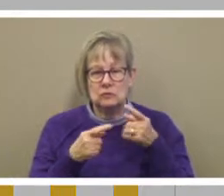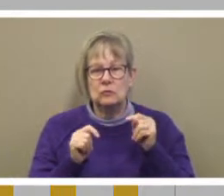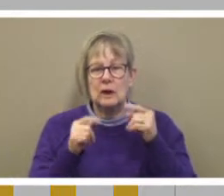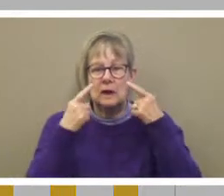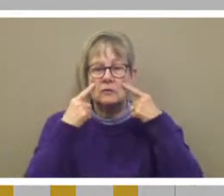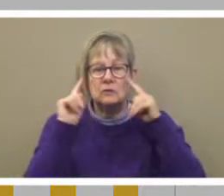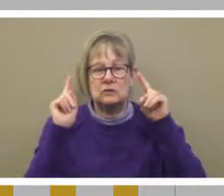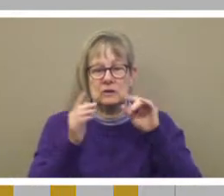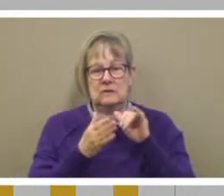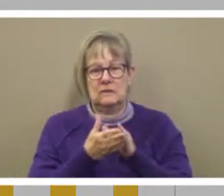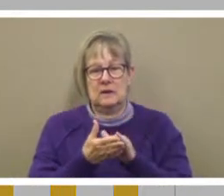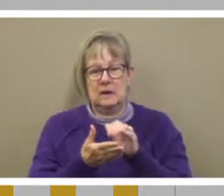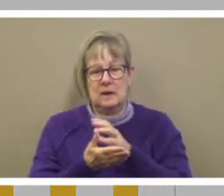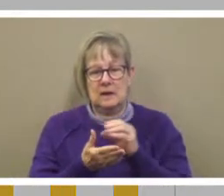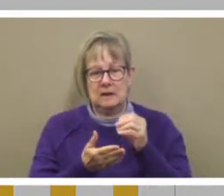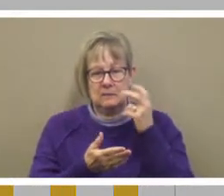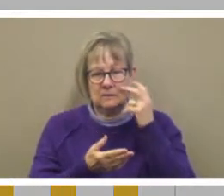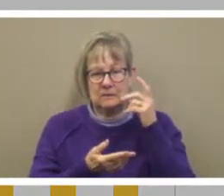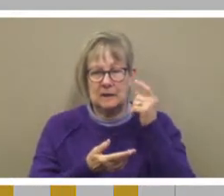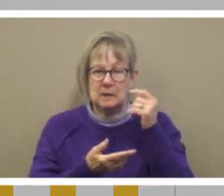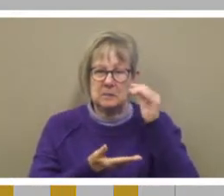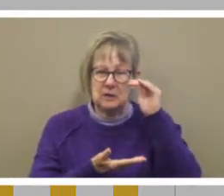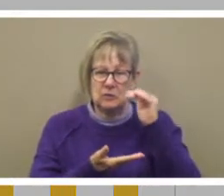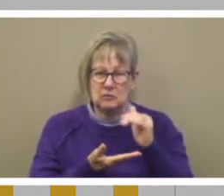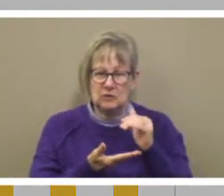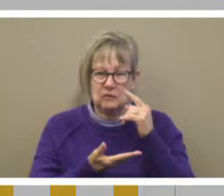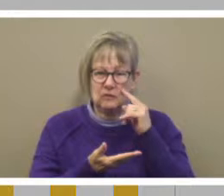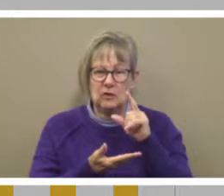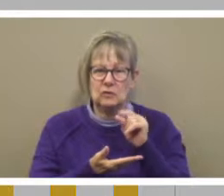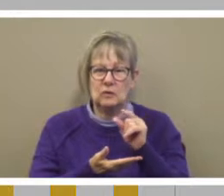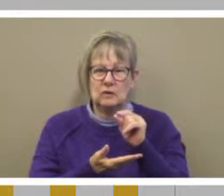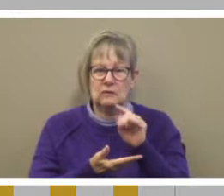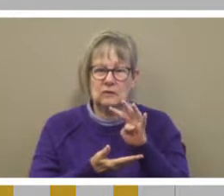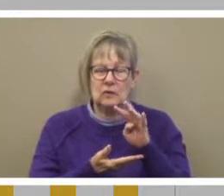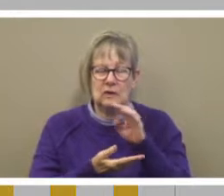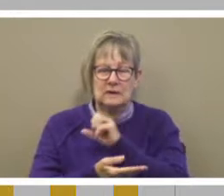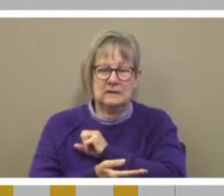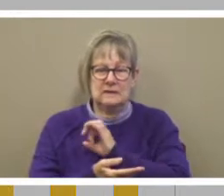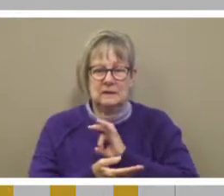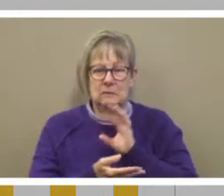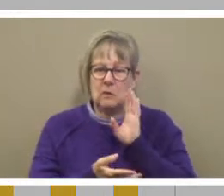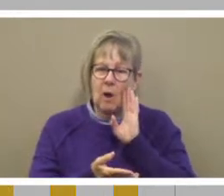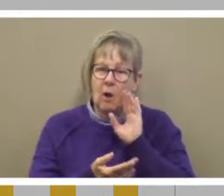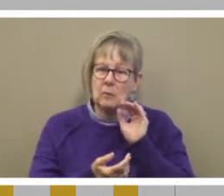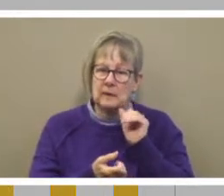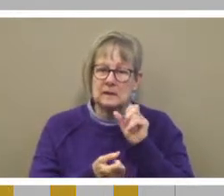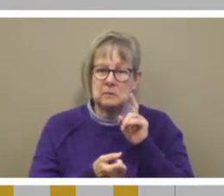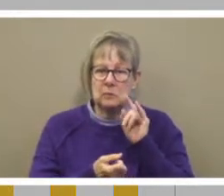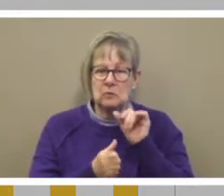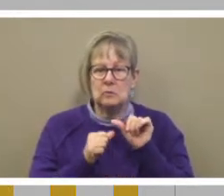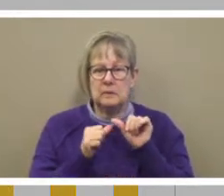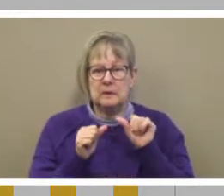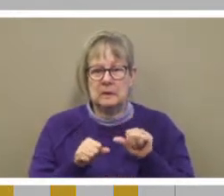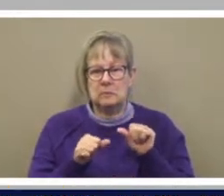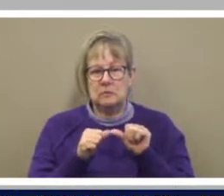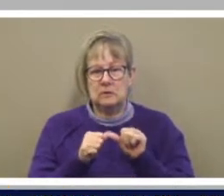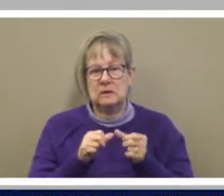or projecting a slight reduction for our 2024 staffing, but we're hoping the department will be able to continue to